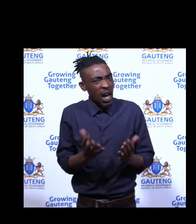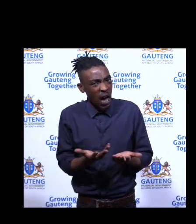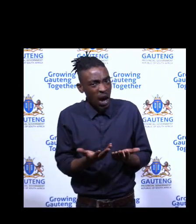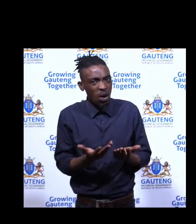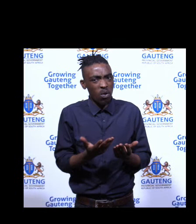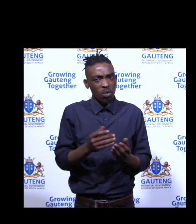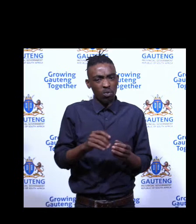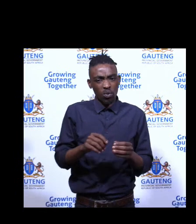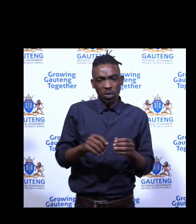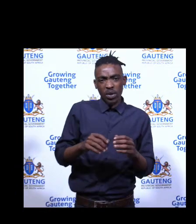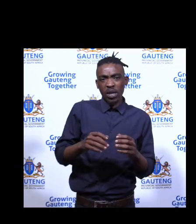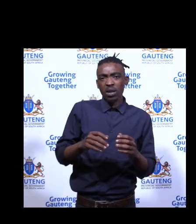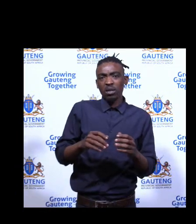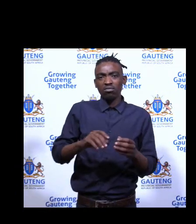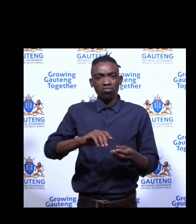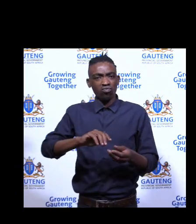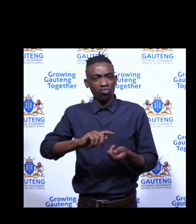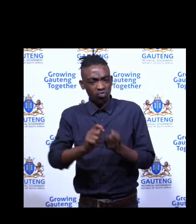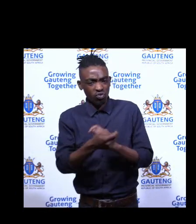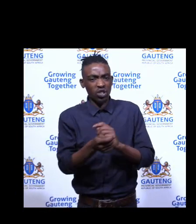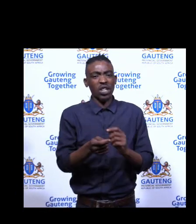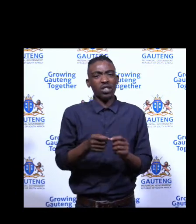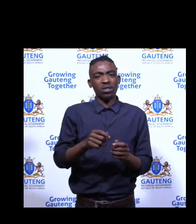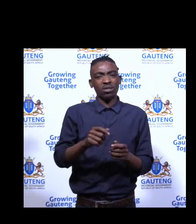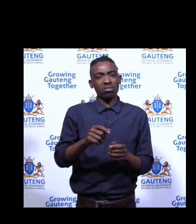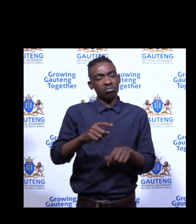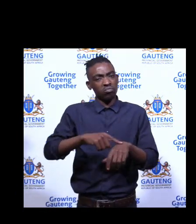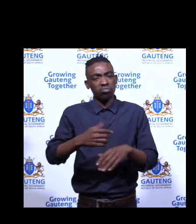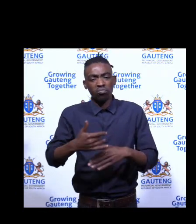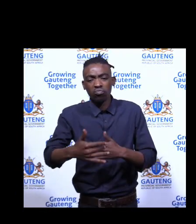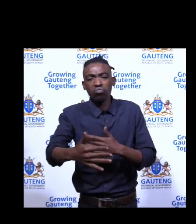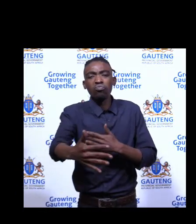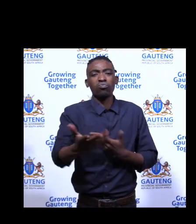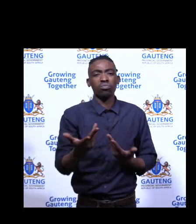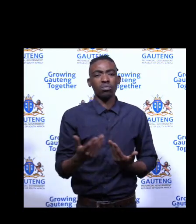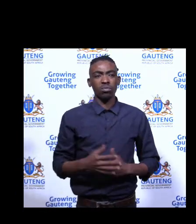in time. So this basically means that this strong